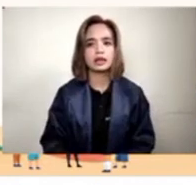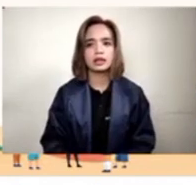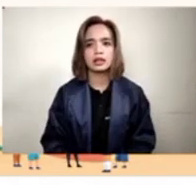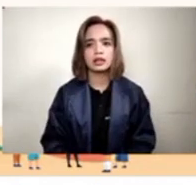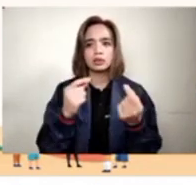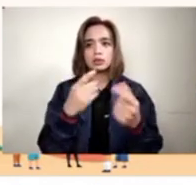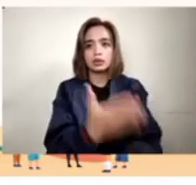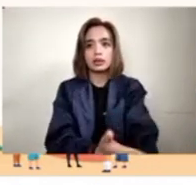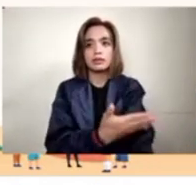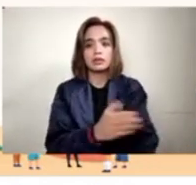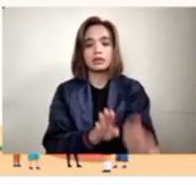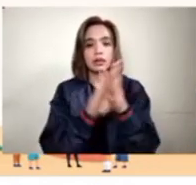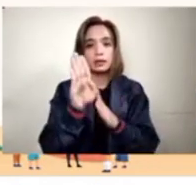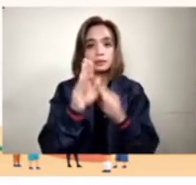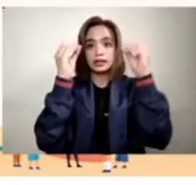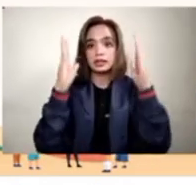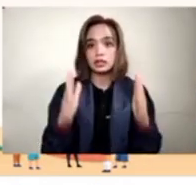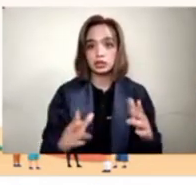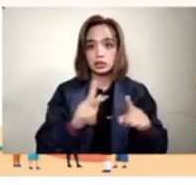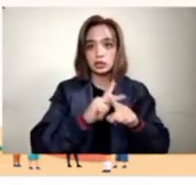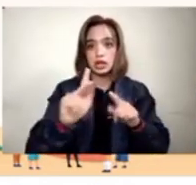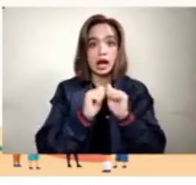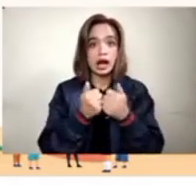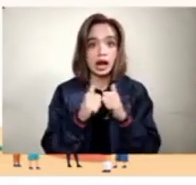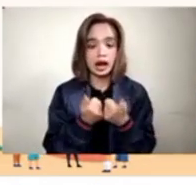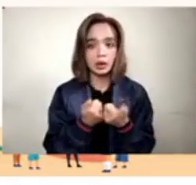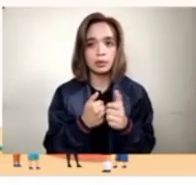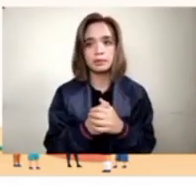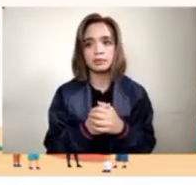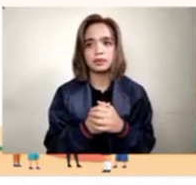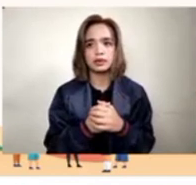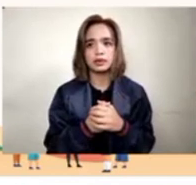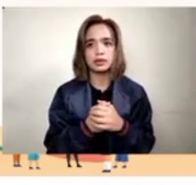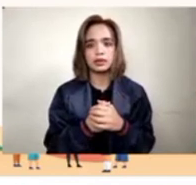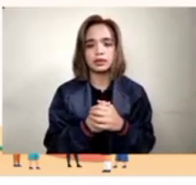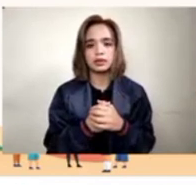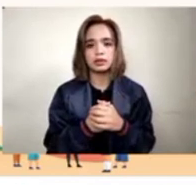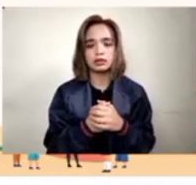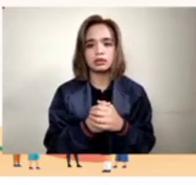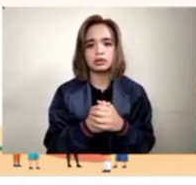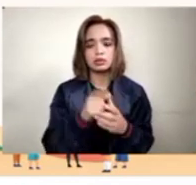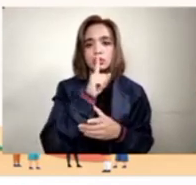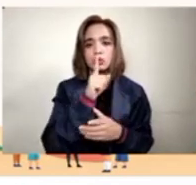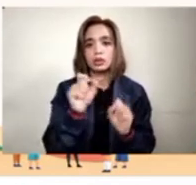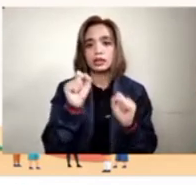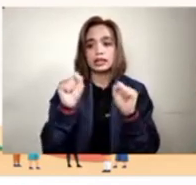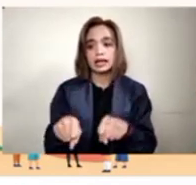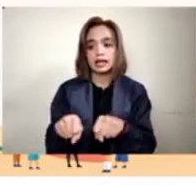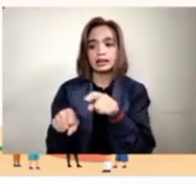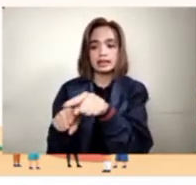aligned. We endeavor to develop our teacher professionally through the provision of